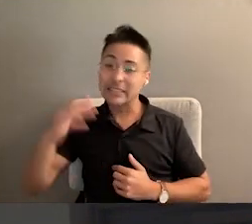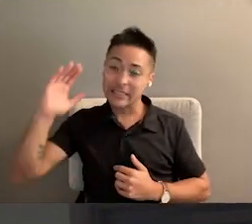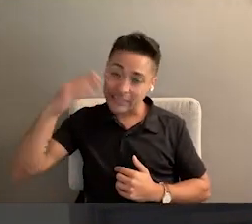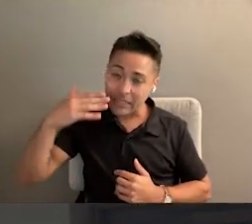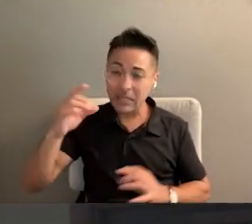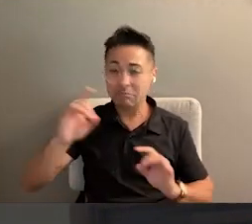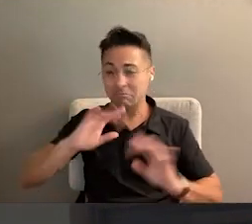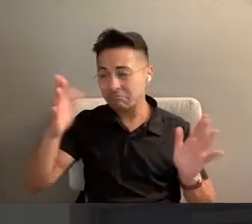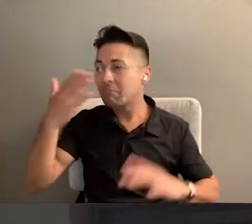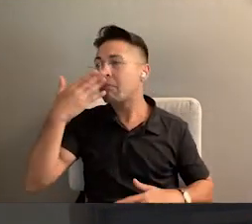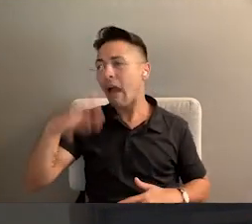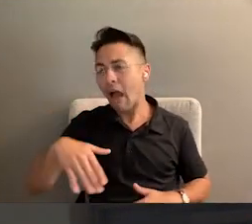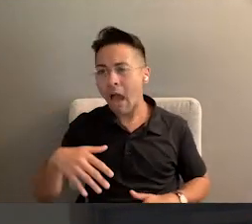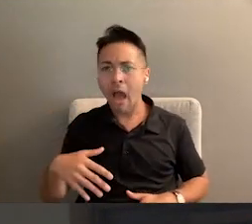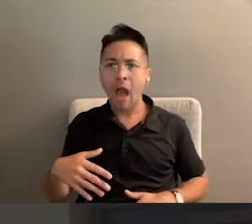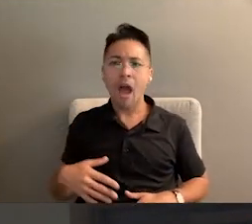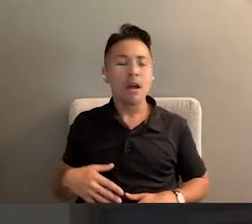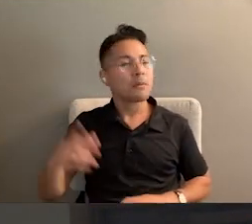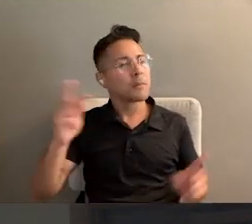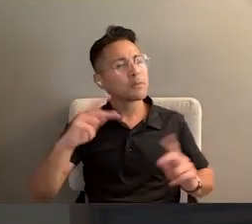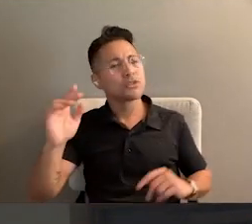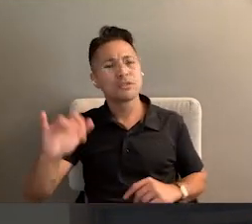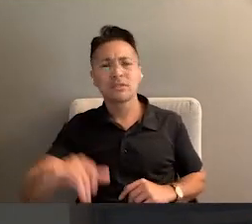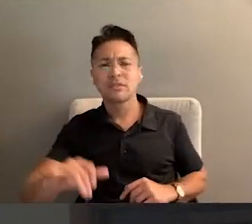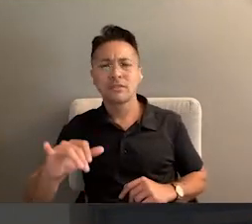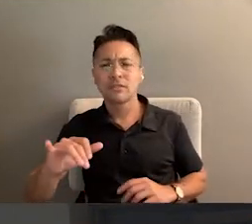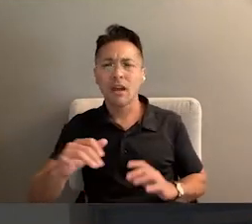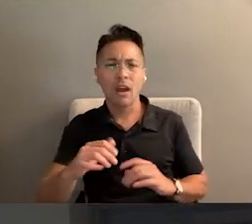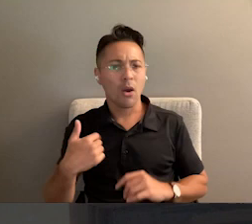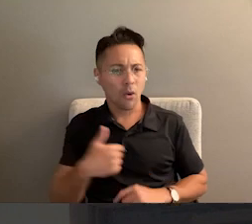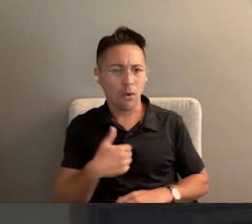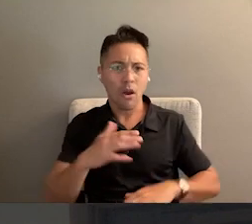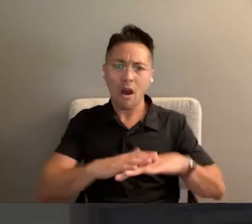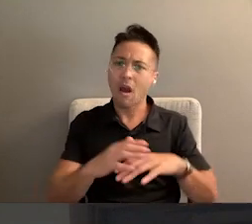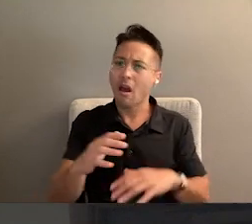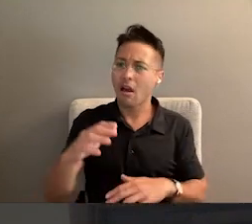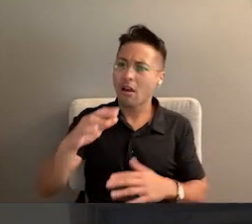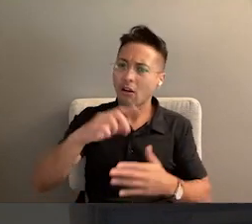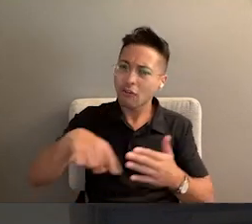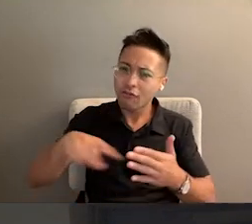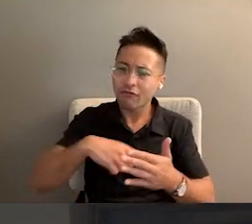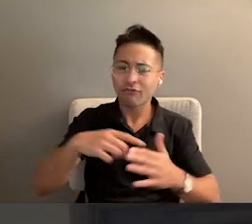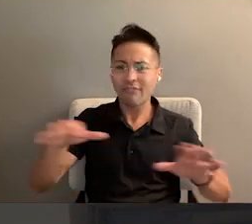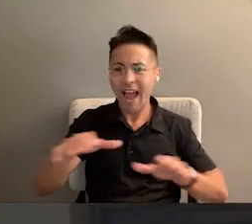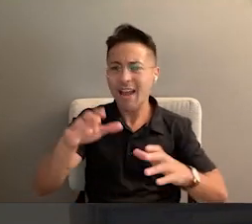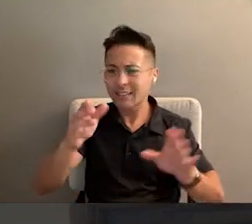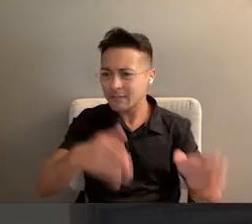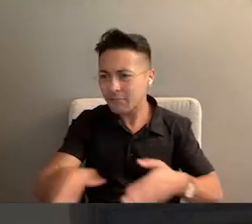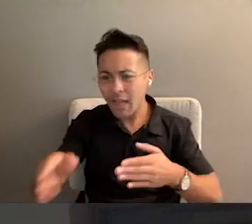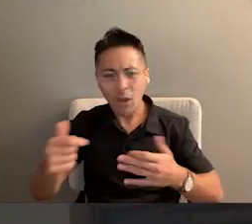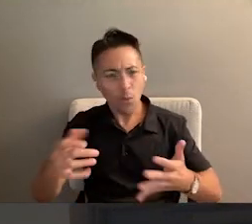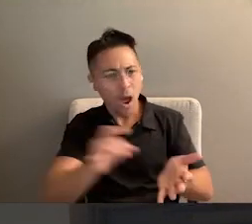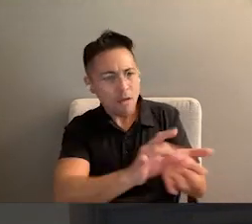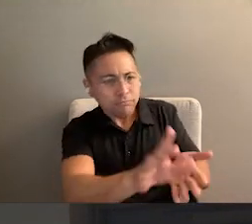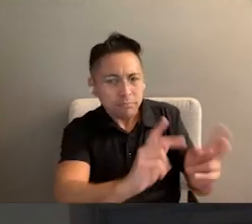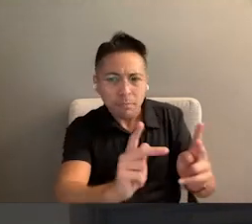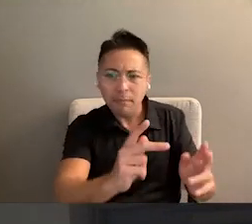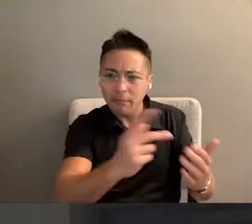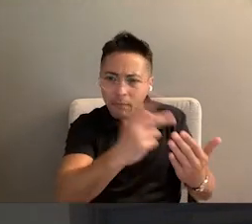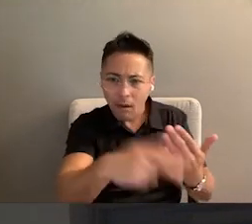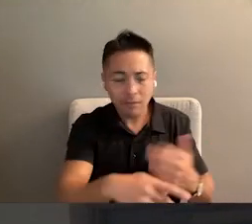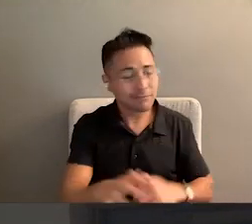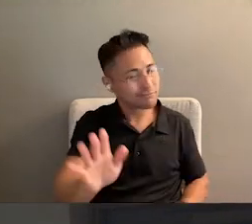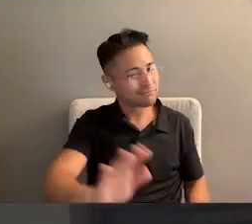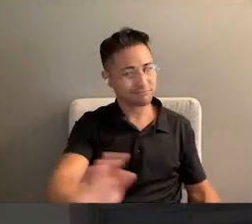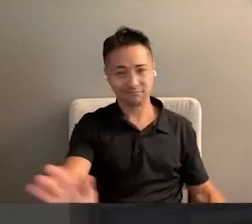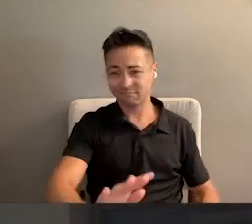correct it, right? It's not as, it sounds big and bad and awful. People say all the time we put corrective action plans